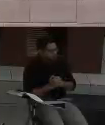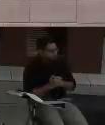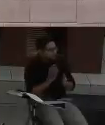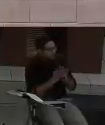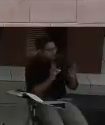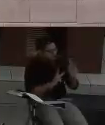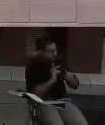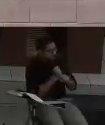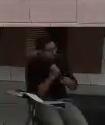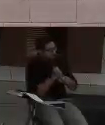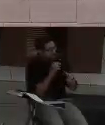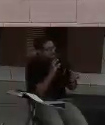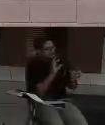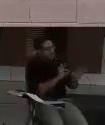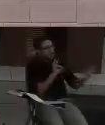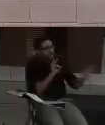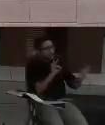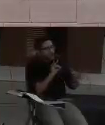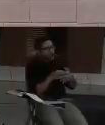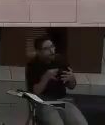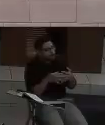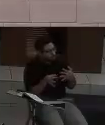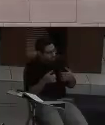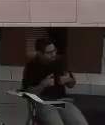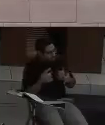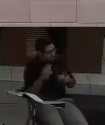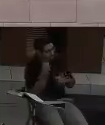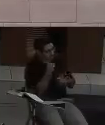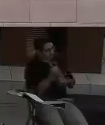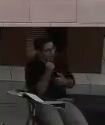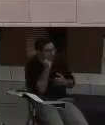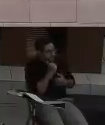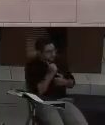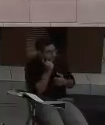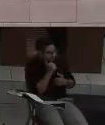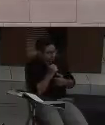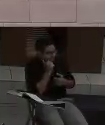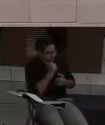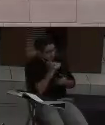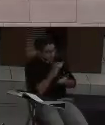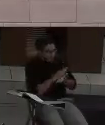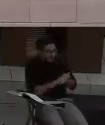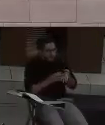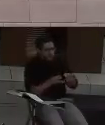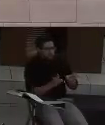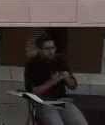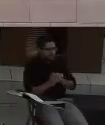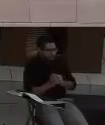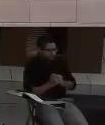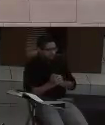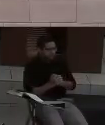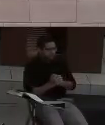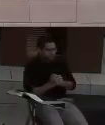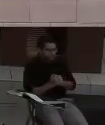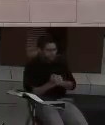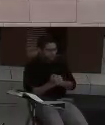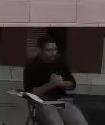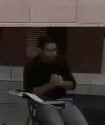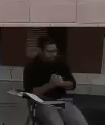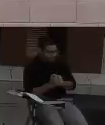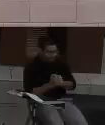commit those random acts of kindness. We are surrounded by examples of unselfish love and